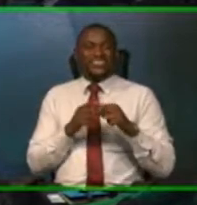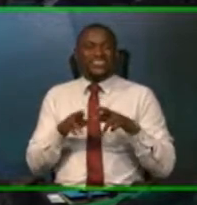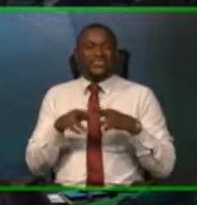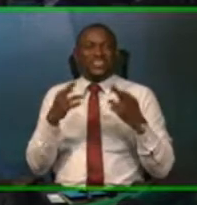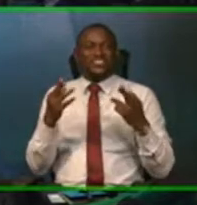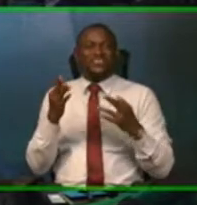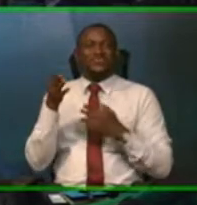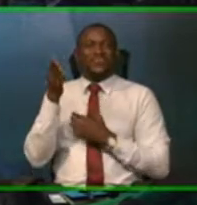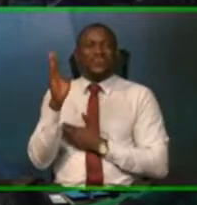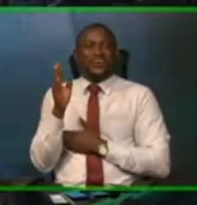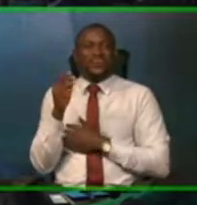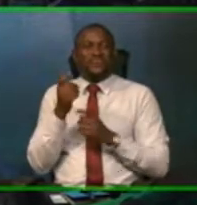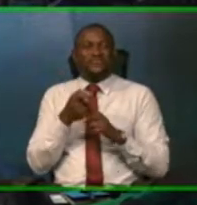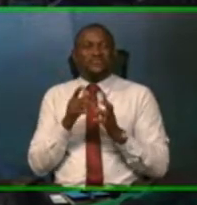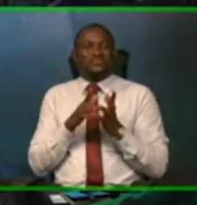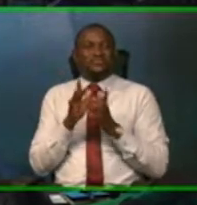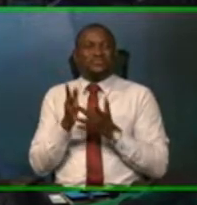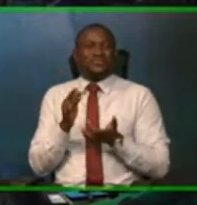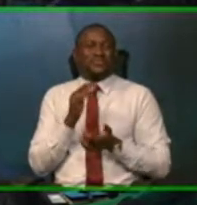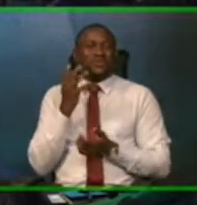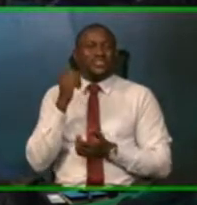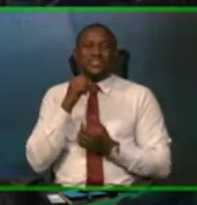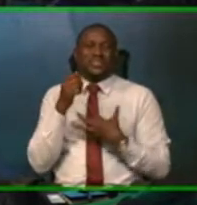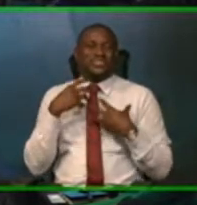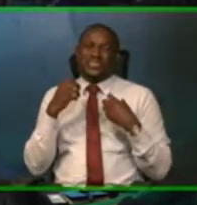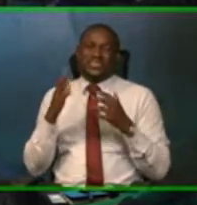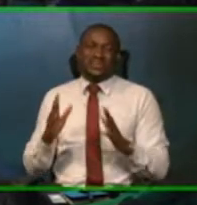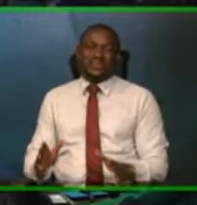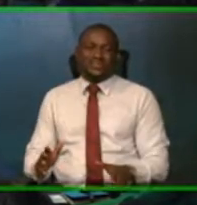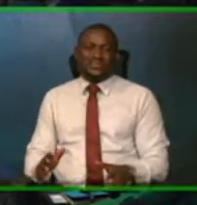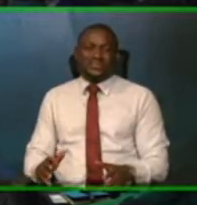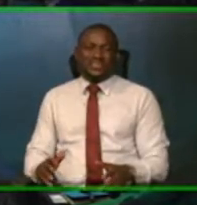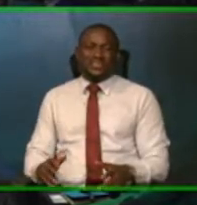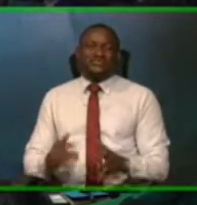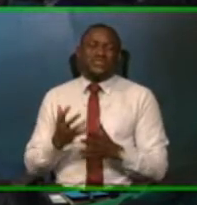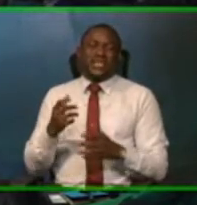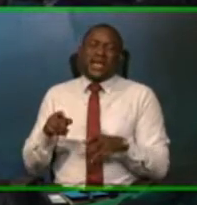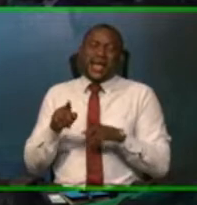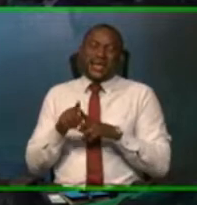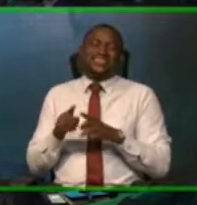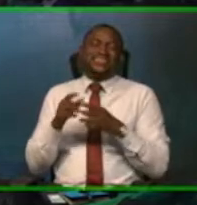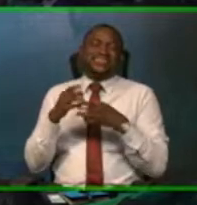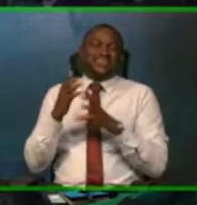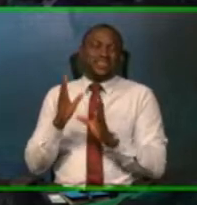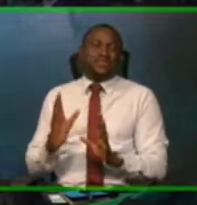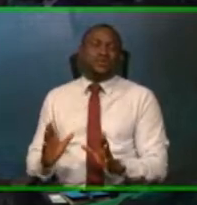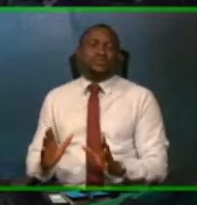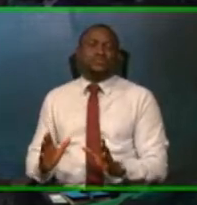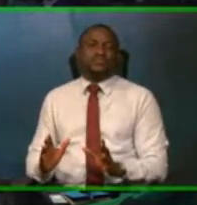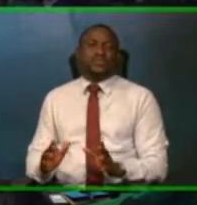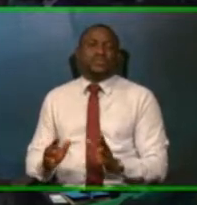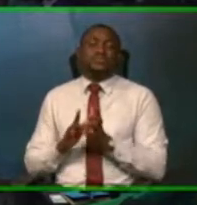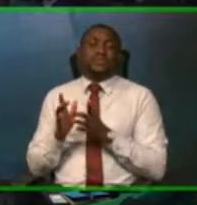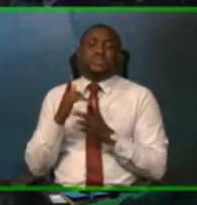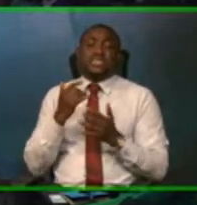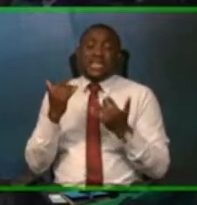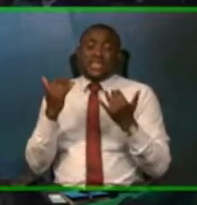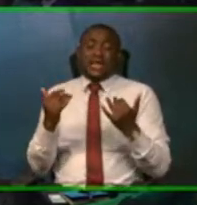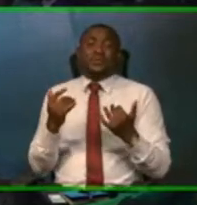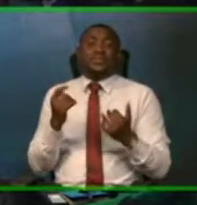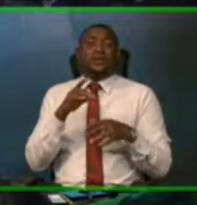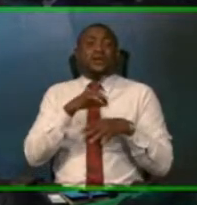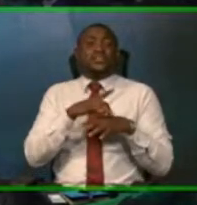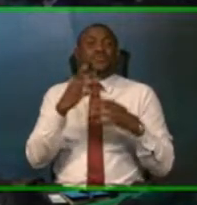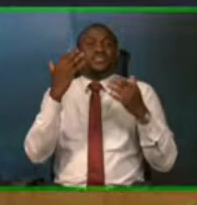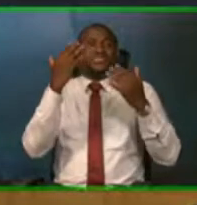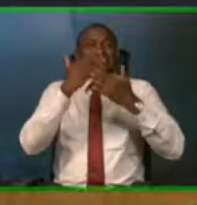God from Scripture was not a healer, was as creator. Genesis 1 verse 1, the Bible says, now the earth was dark